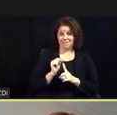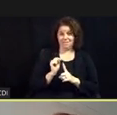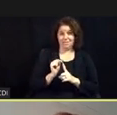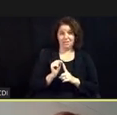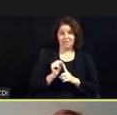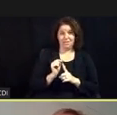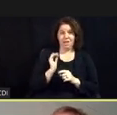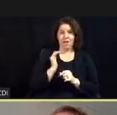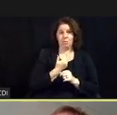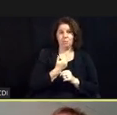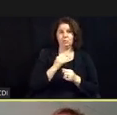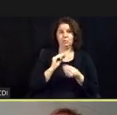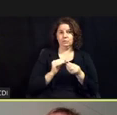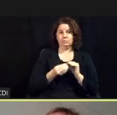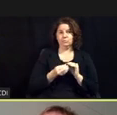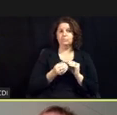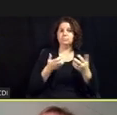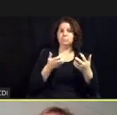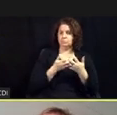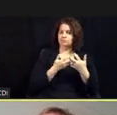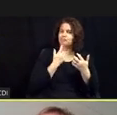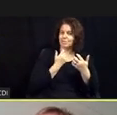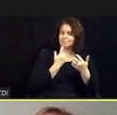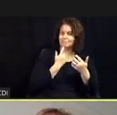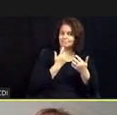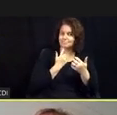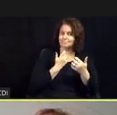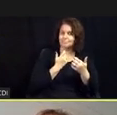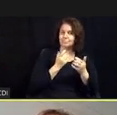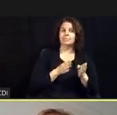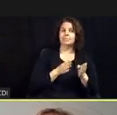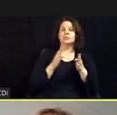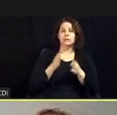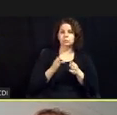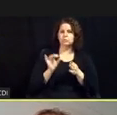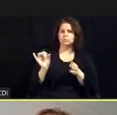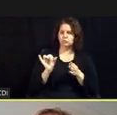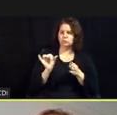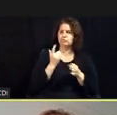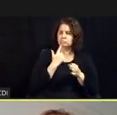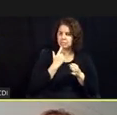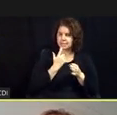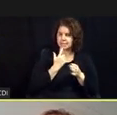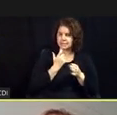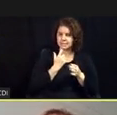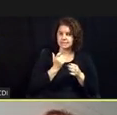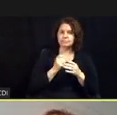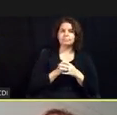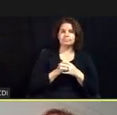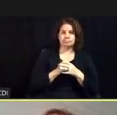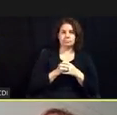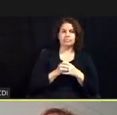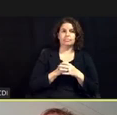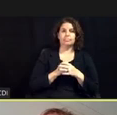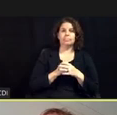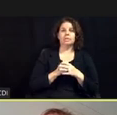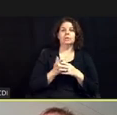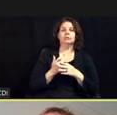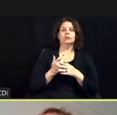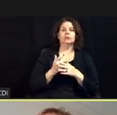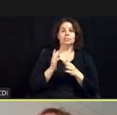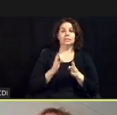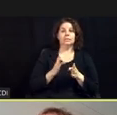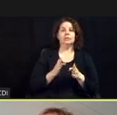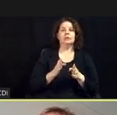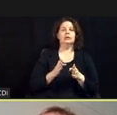tier. Similarly, the following week, in week 2, our rates corresponded to the red tier. It was at that point that the state